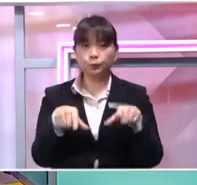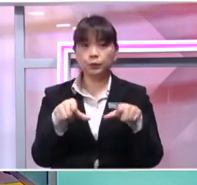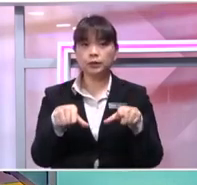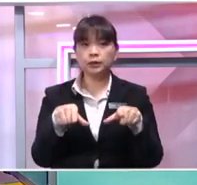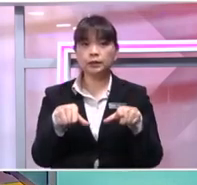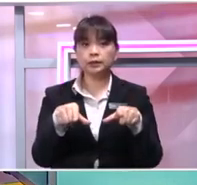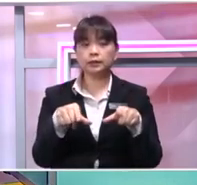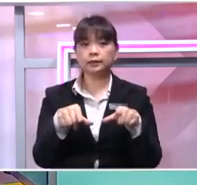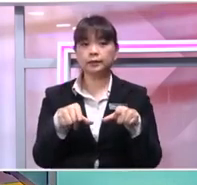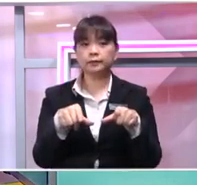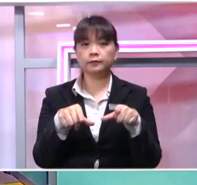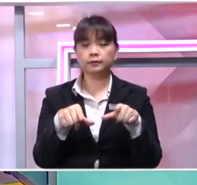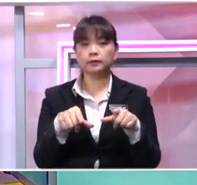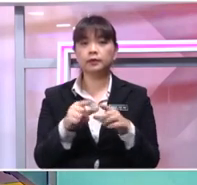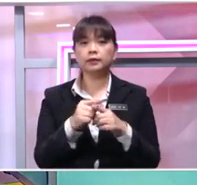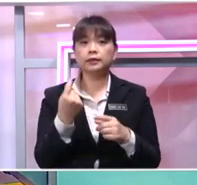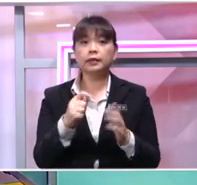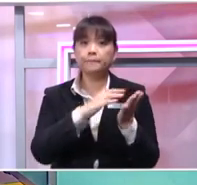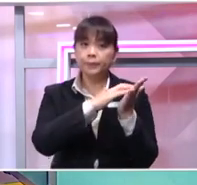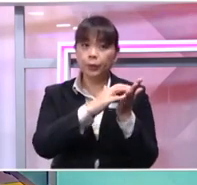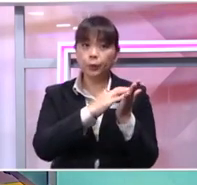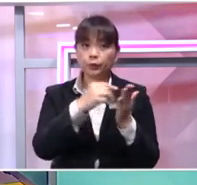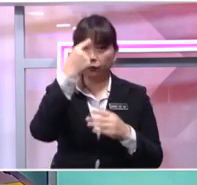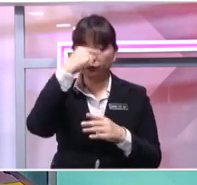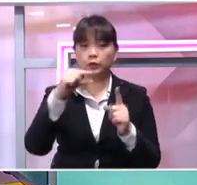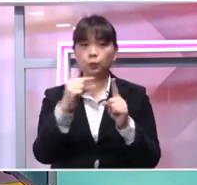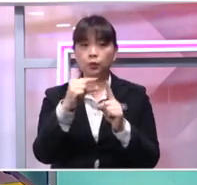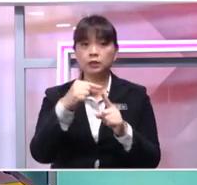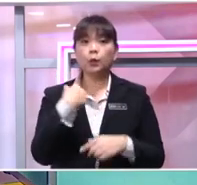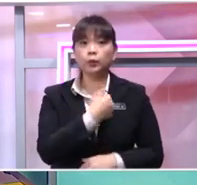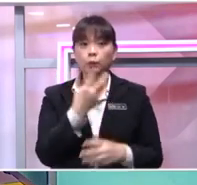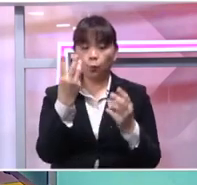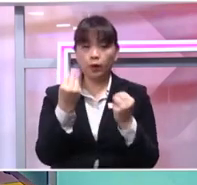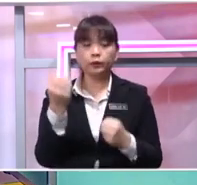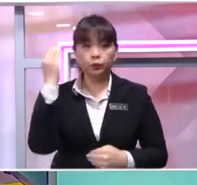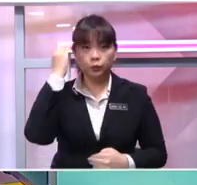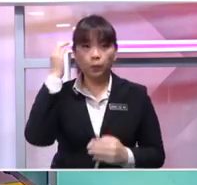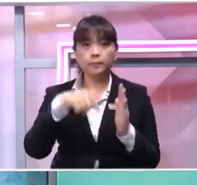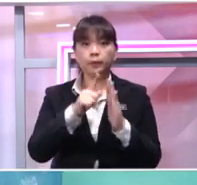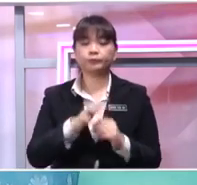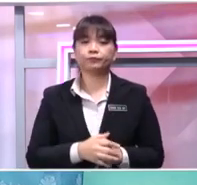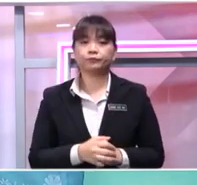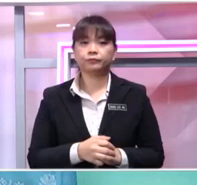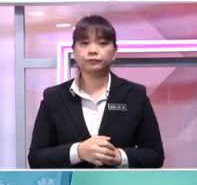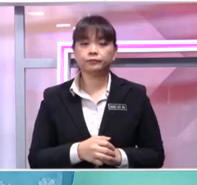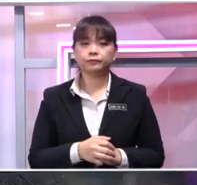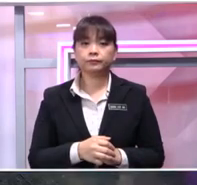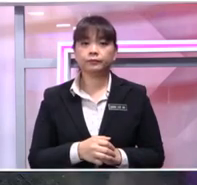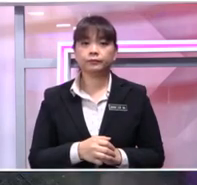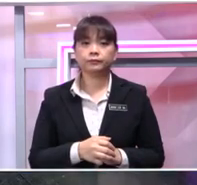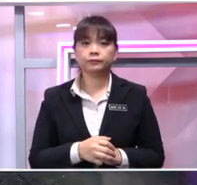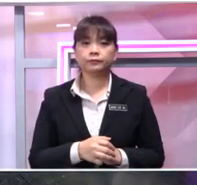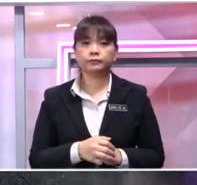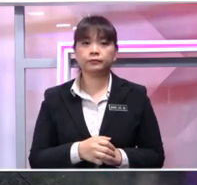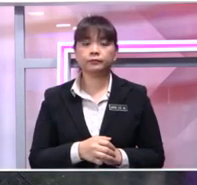In breakout, that is how you want to emphasize a word. I see. By putting .46 in front. .46 in front, yes. Okay.